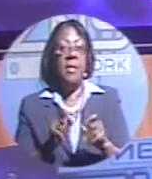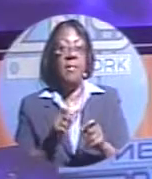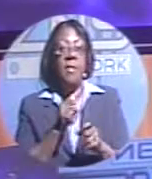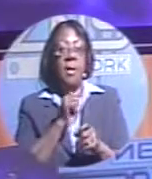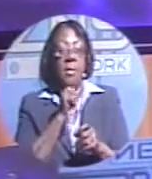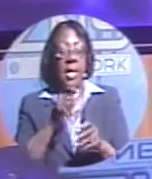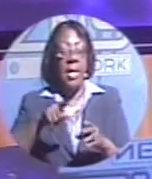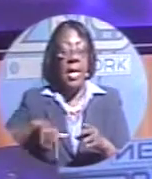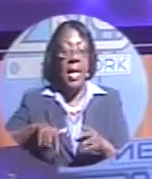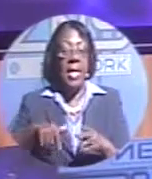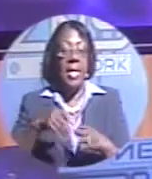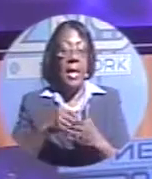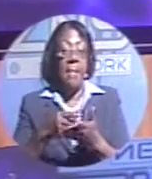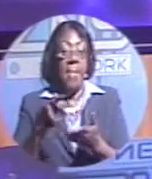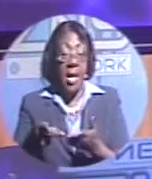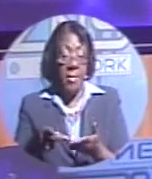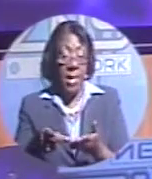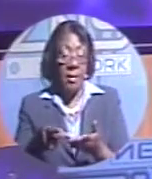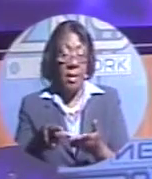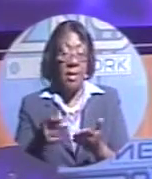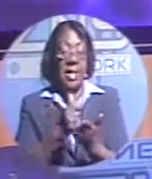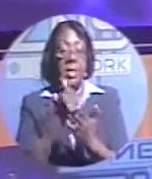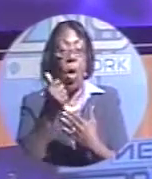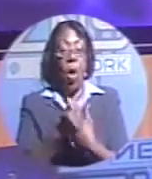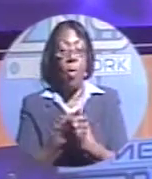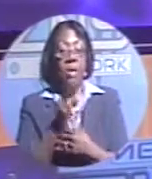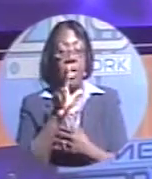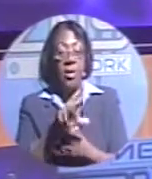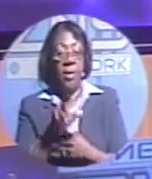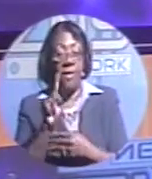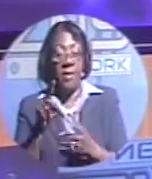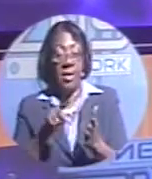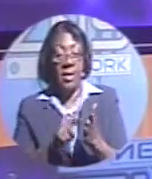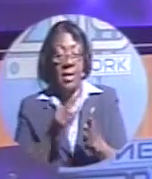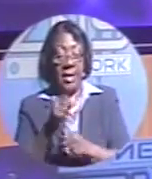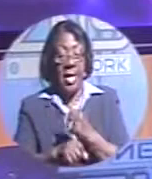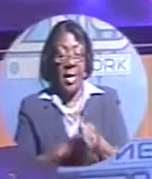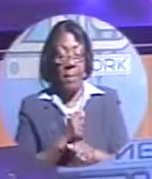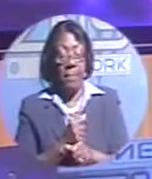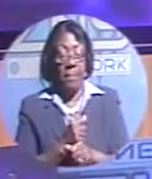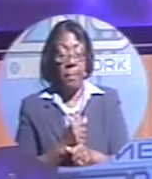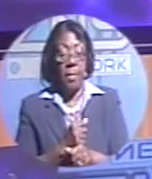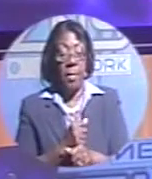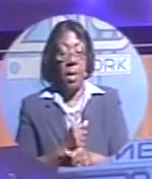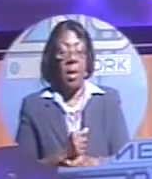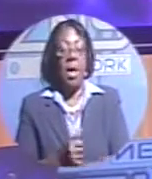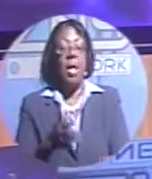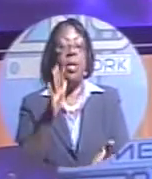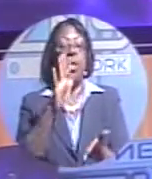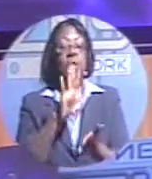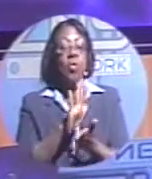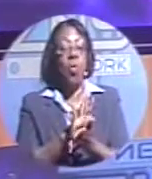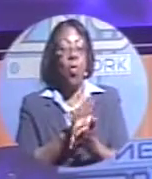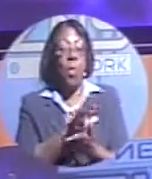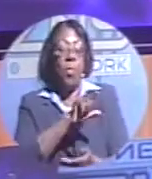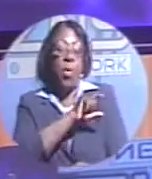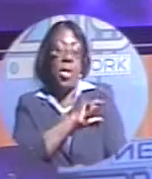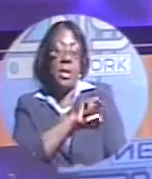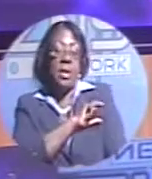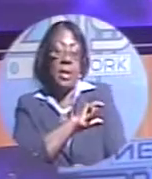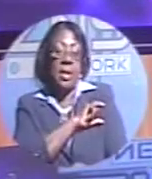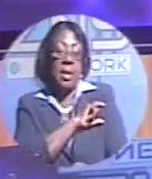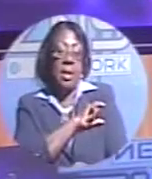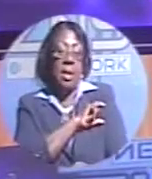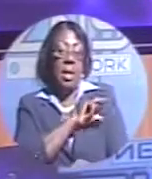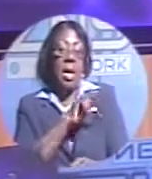will have an opportunity to appeal to a panel if the application is denied. The school policing initiative and readiness within